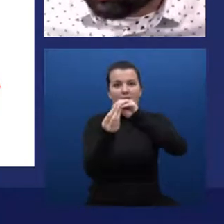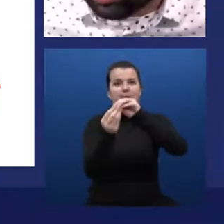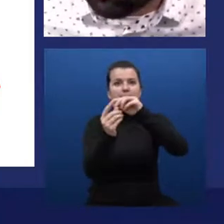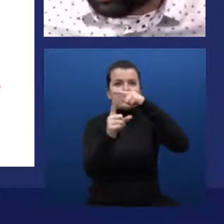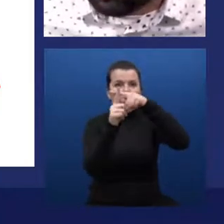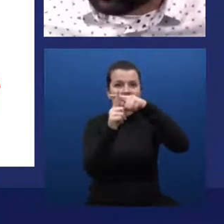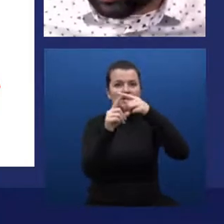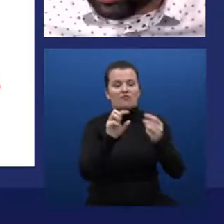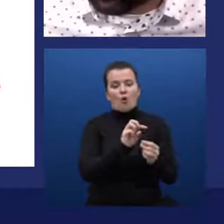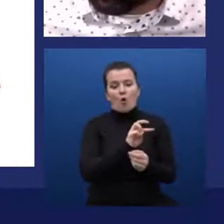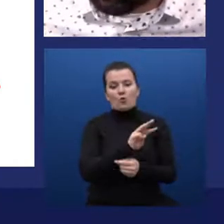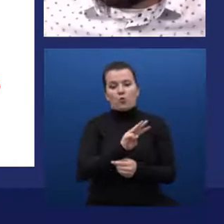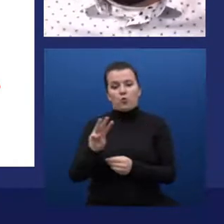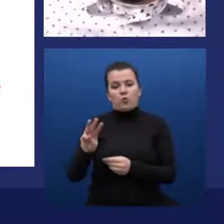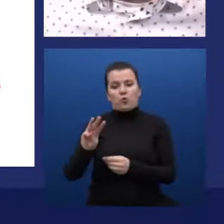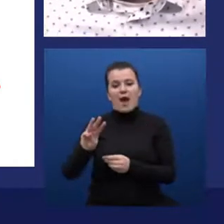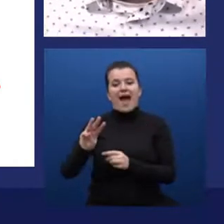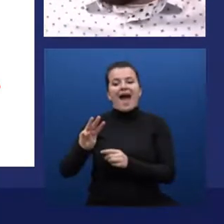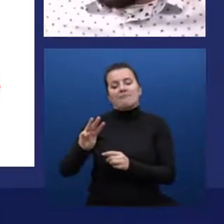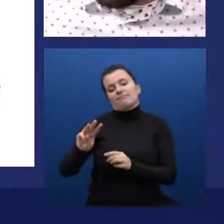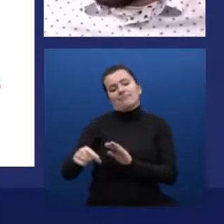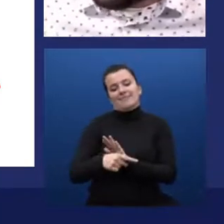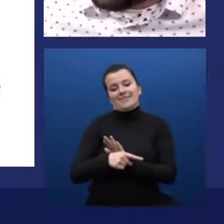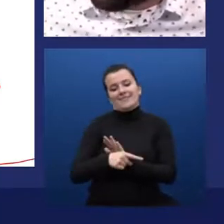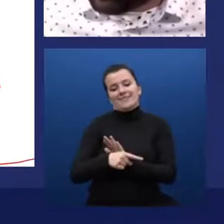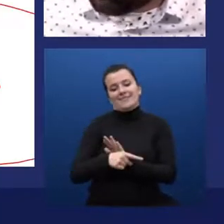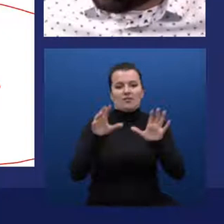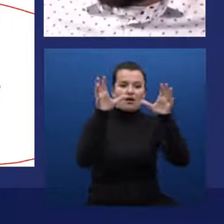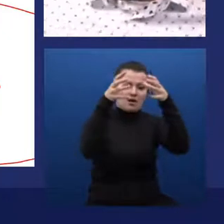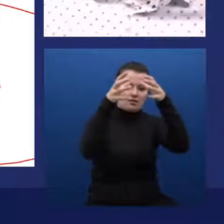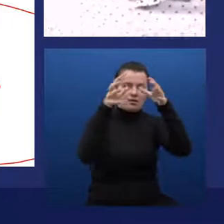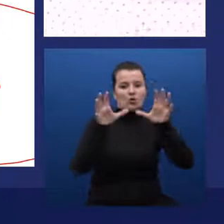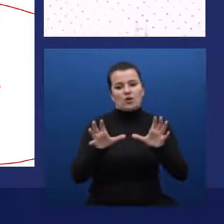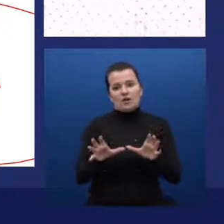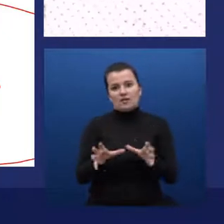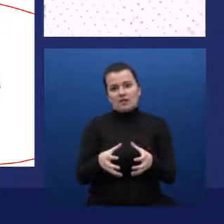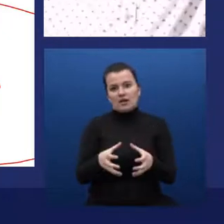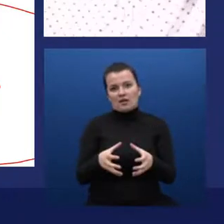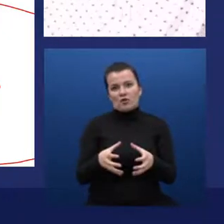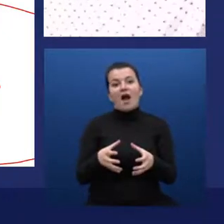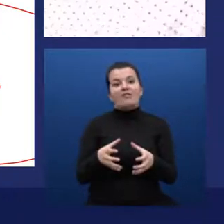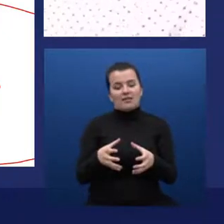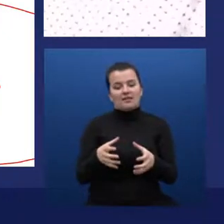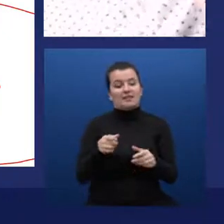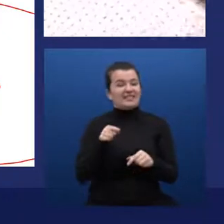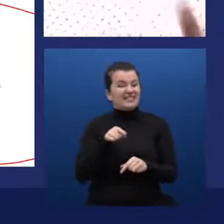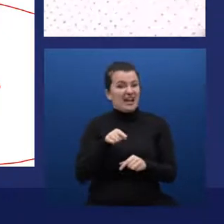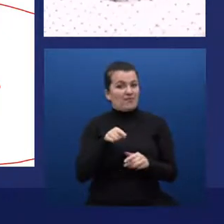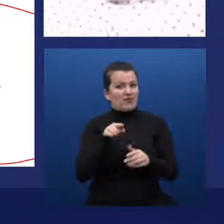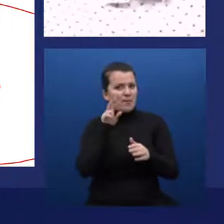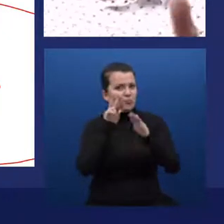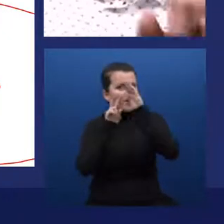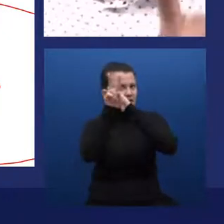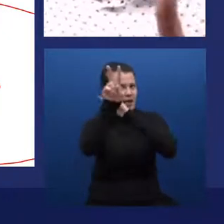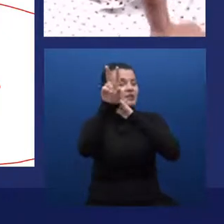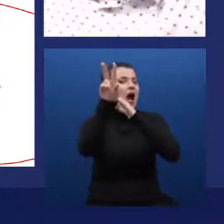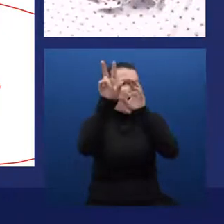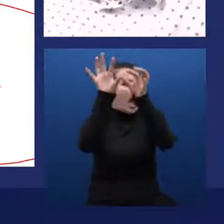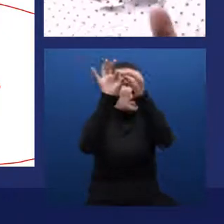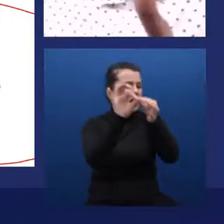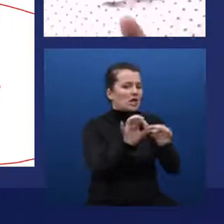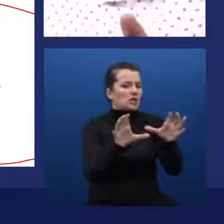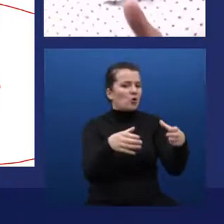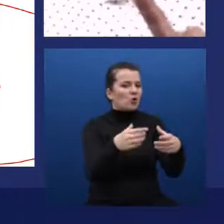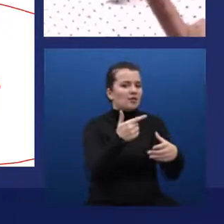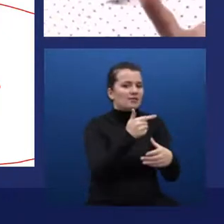W and this B becomes the actual model construct, and this becomes the prediction. Crazy, right? You would never use machine learning for this, but I want you to